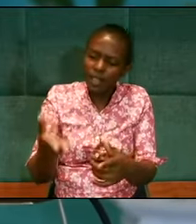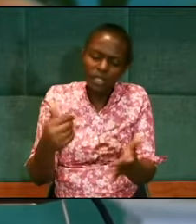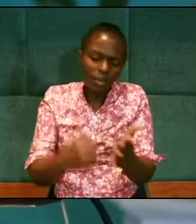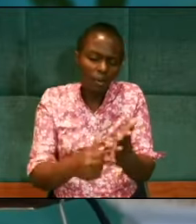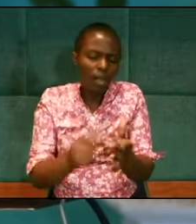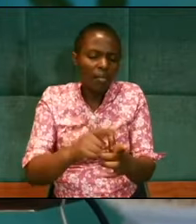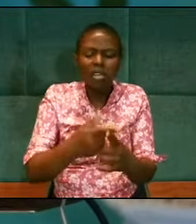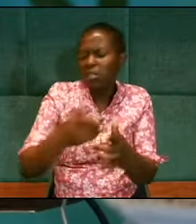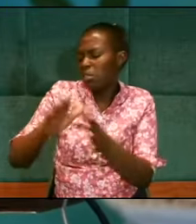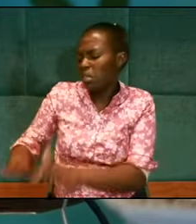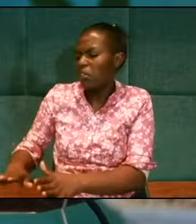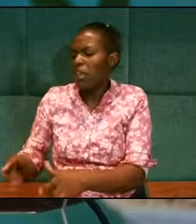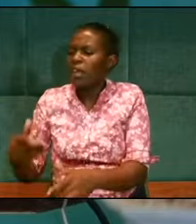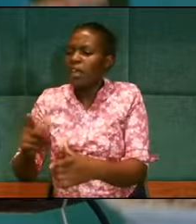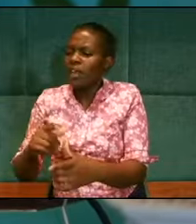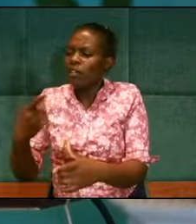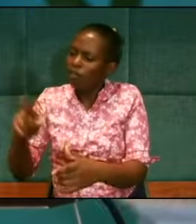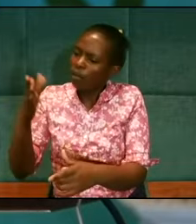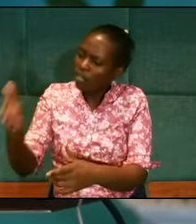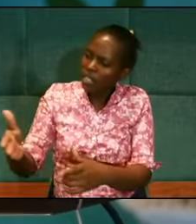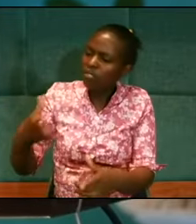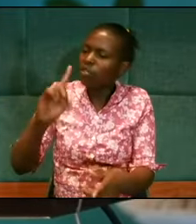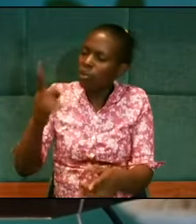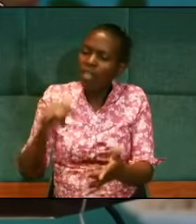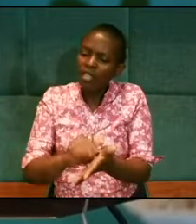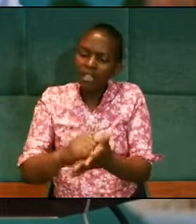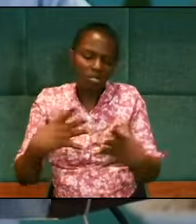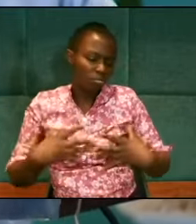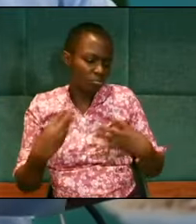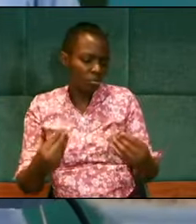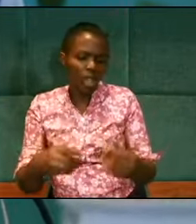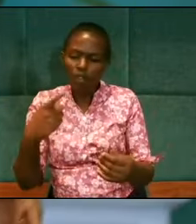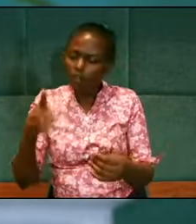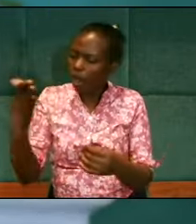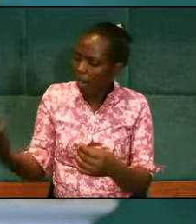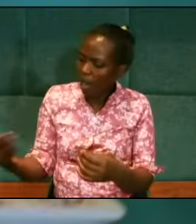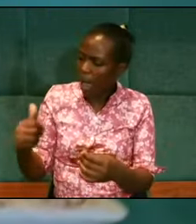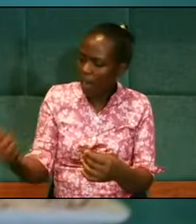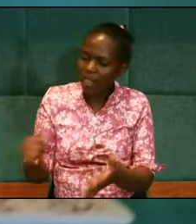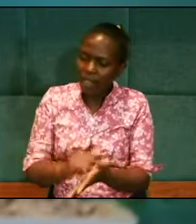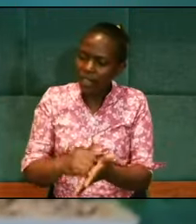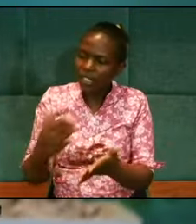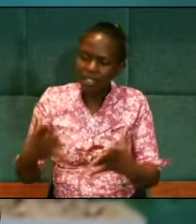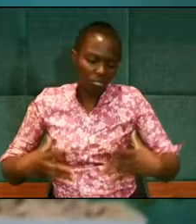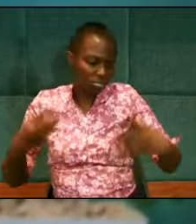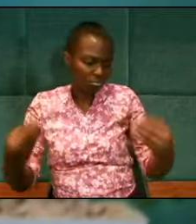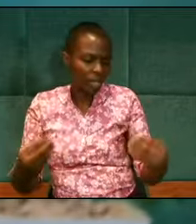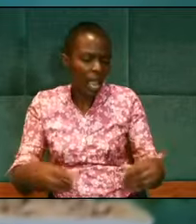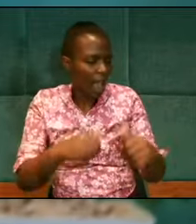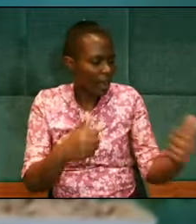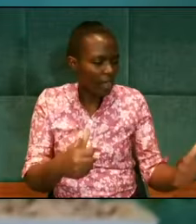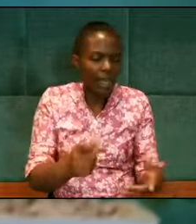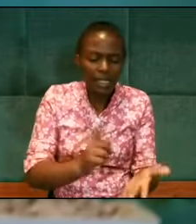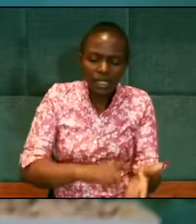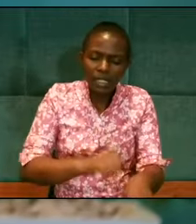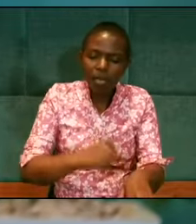else. Leave and go for some else. Leave and go for some else. And over a period of time, when they are married, the first solution